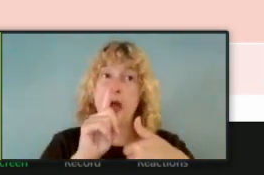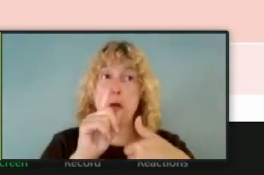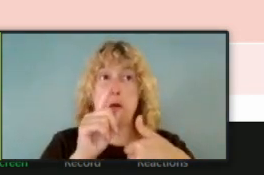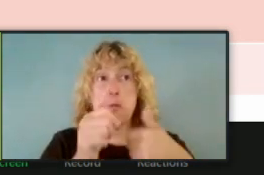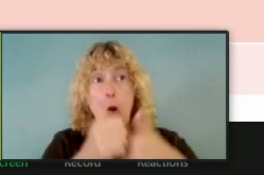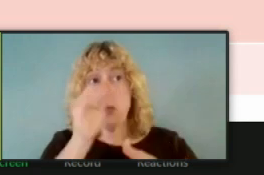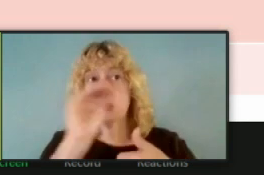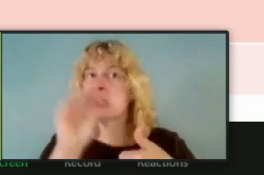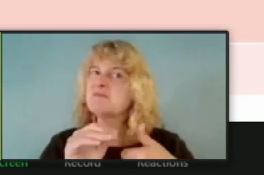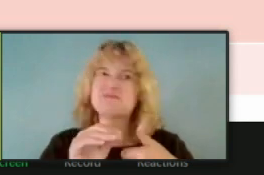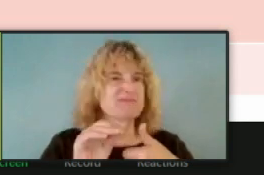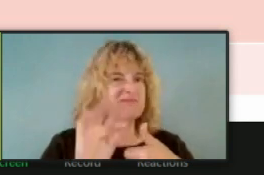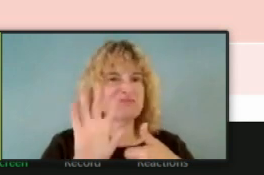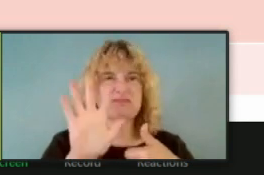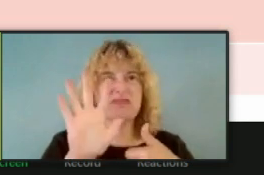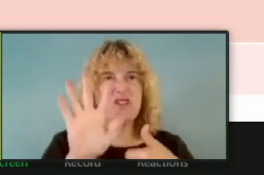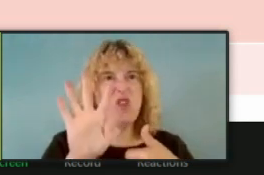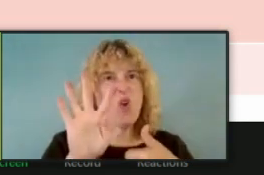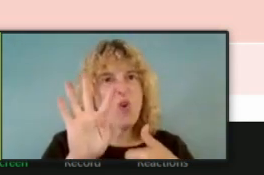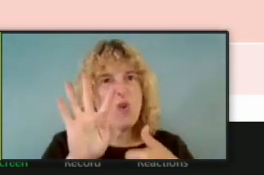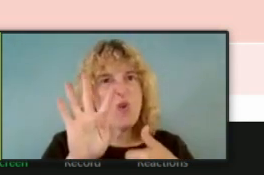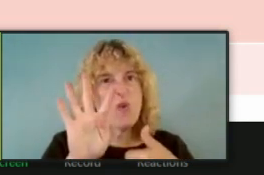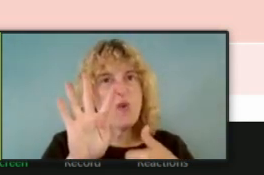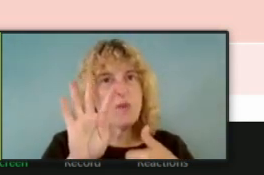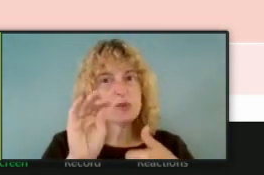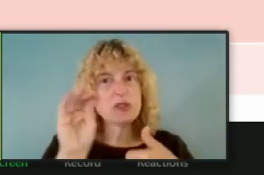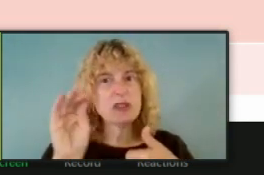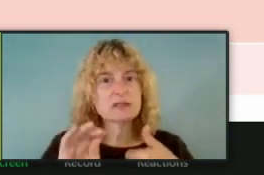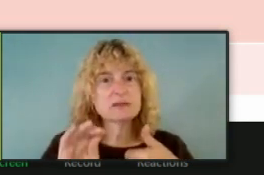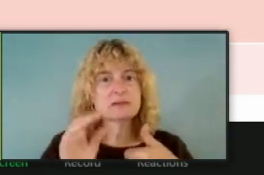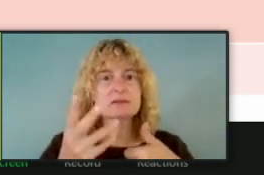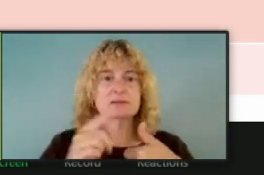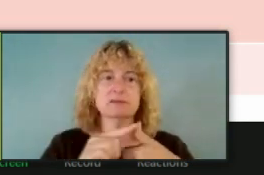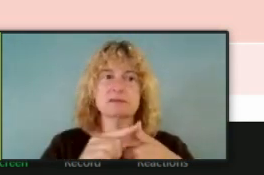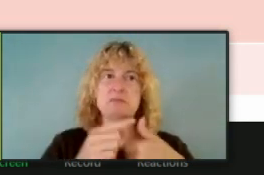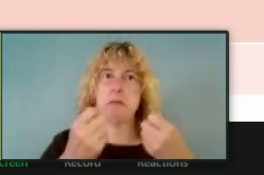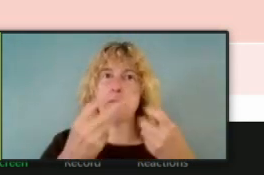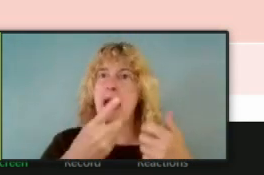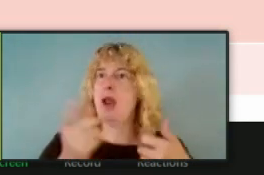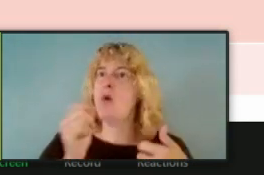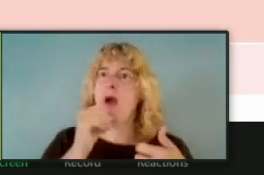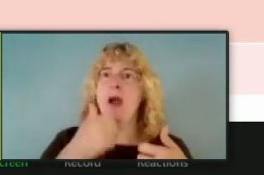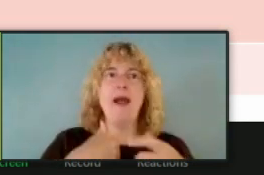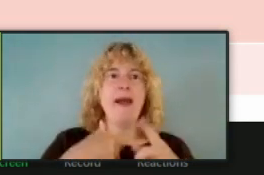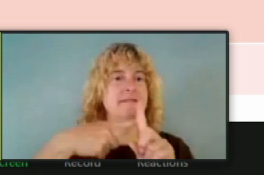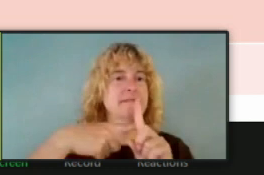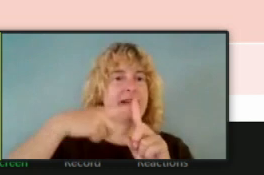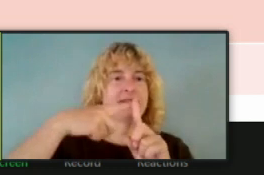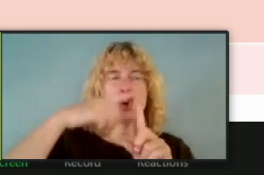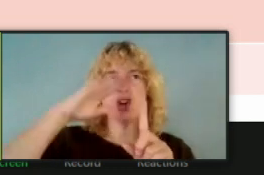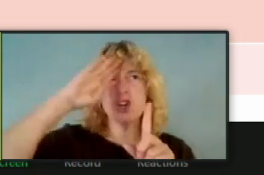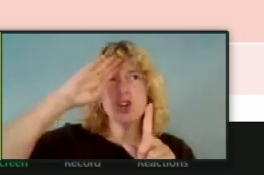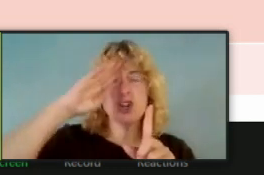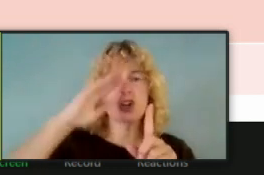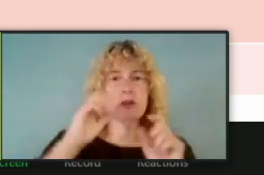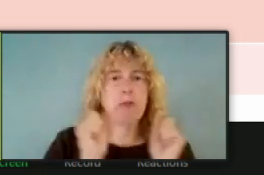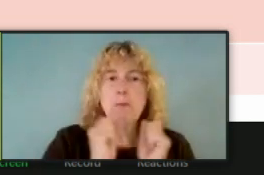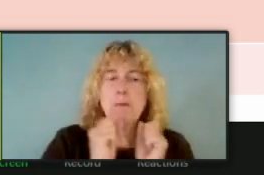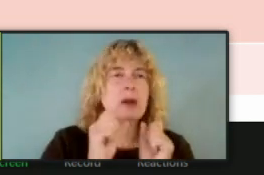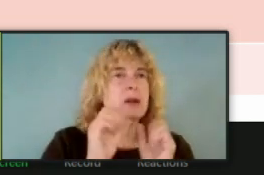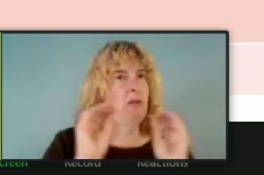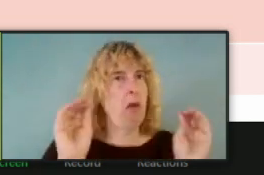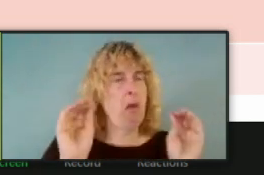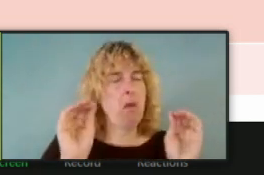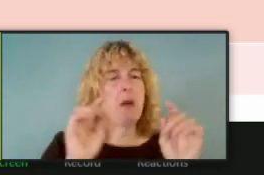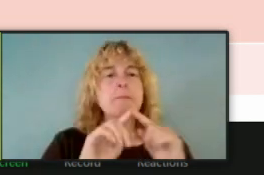the patients actually might not even have fever or chills, but the little babies might have poor feeding. Older kids